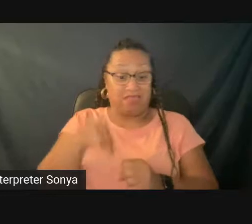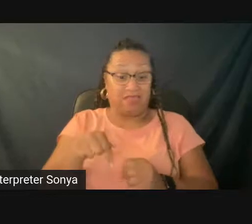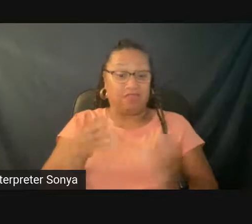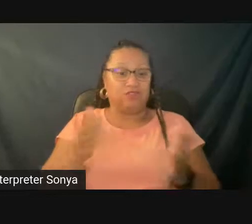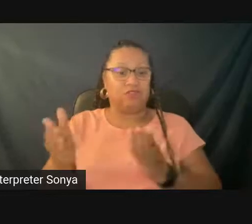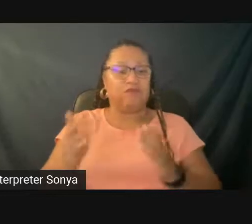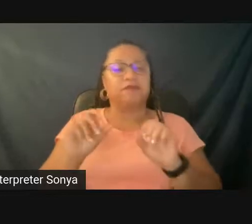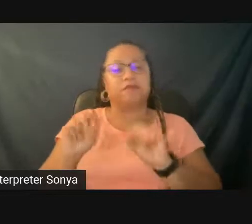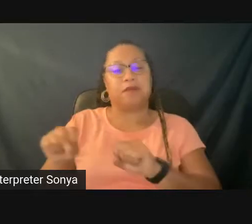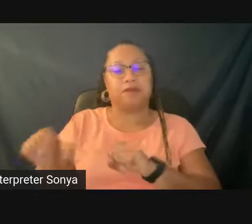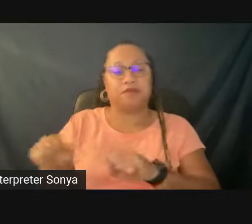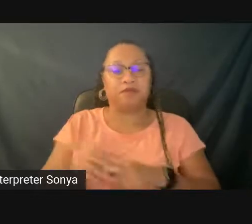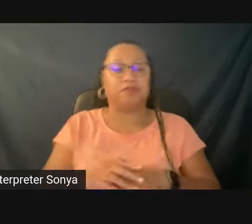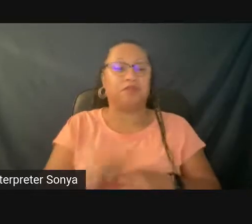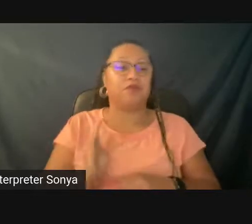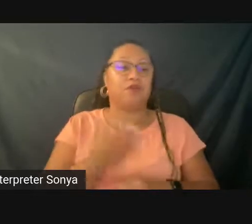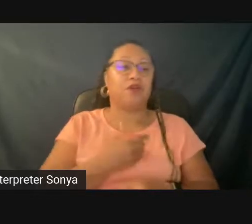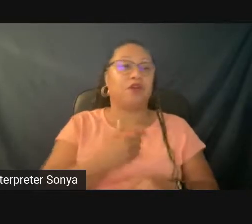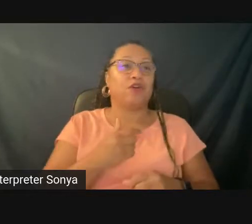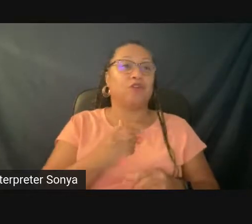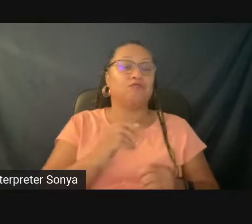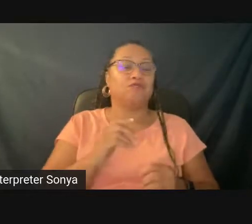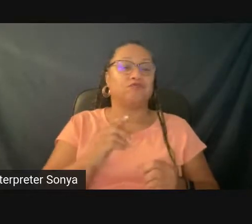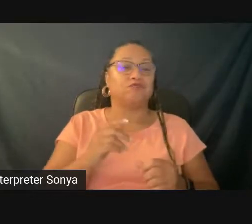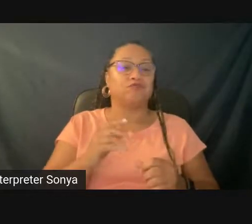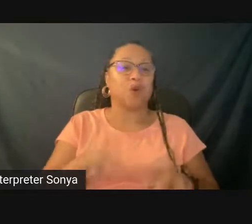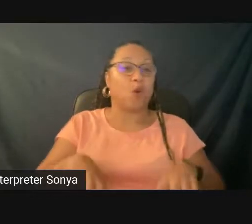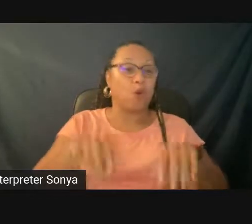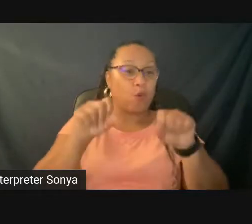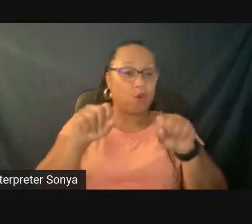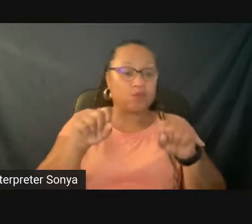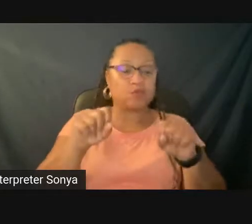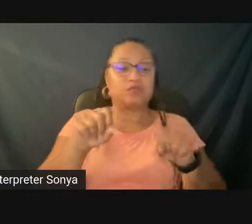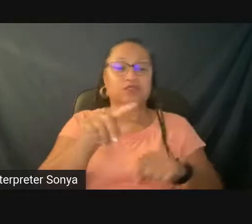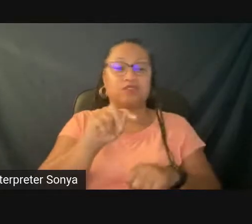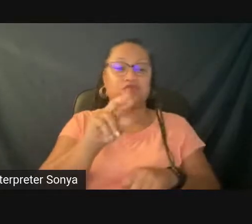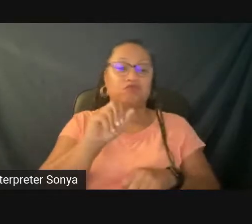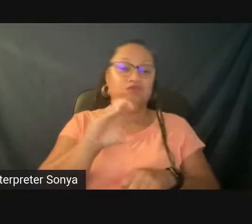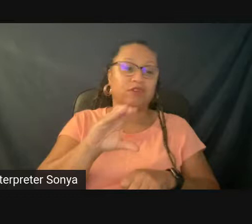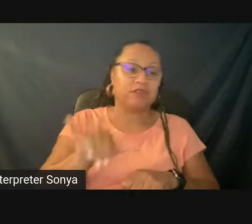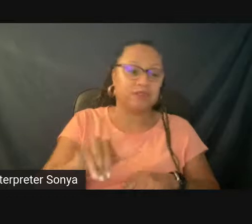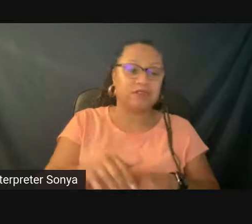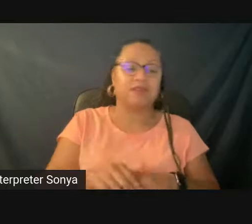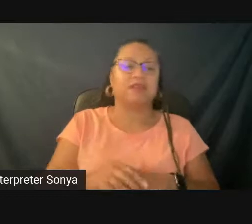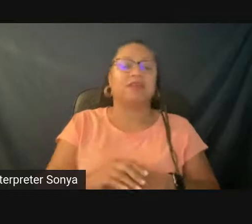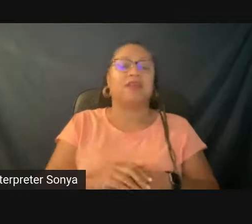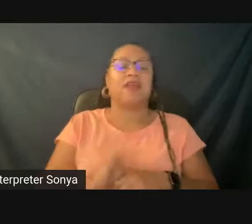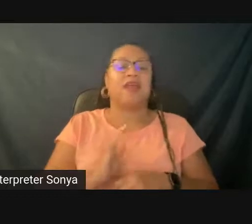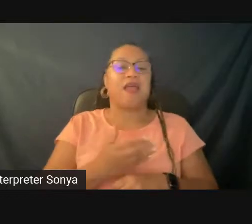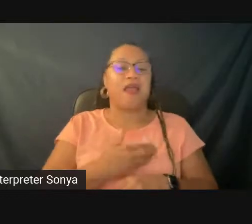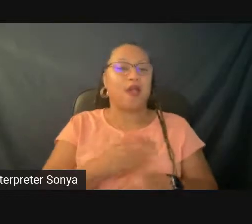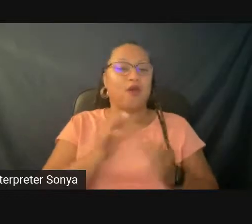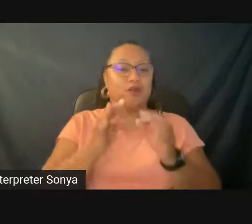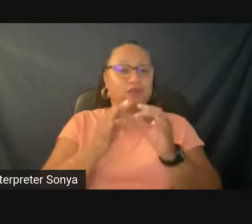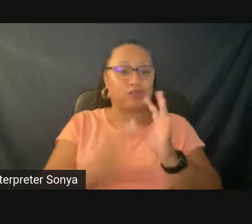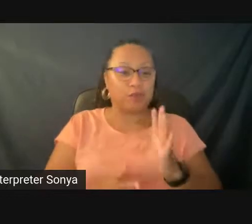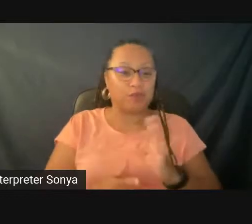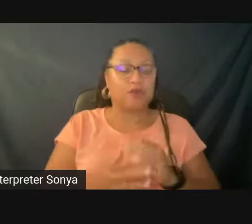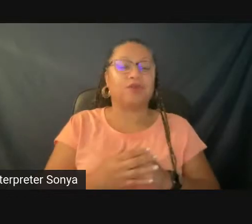From our great facilitator, Tracy Rhymes, our wonderful